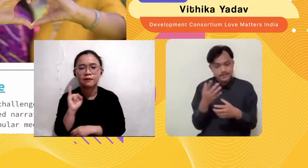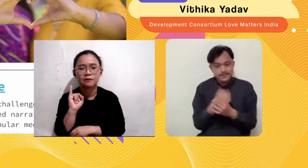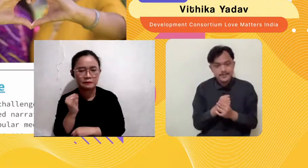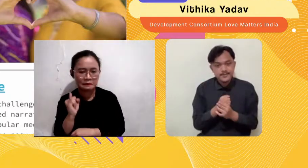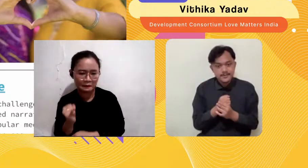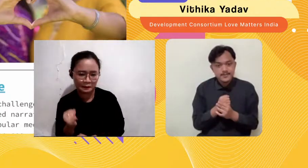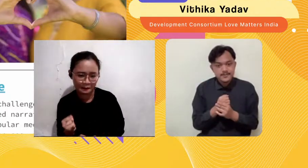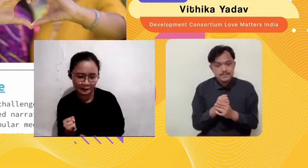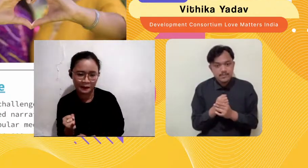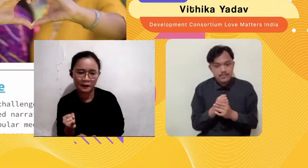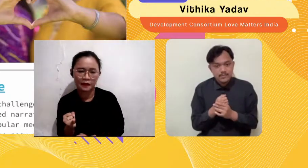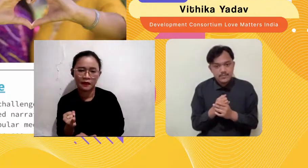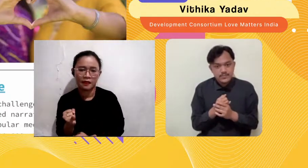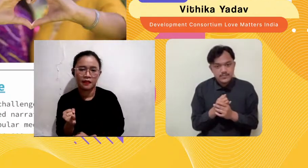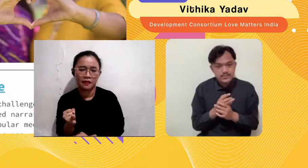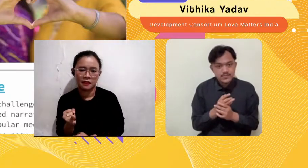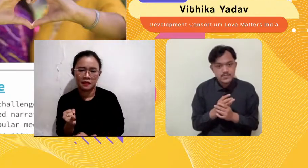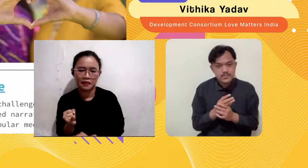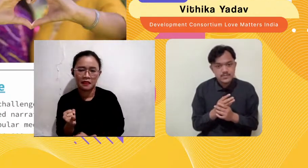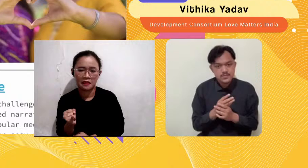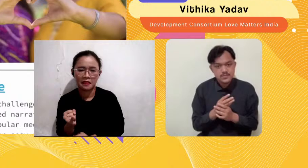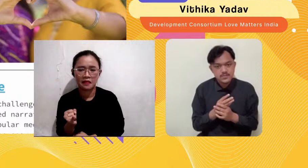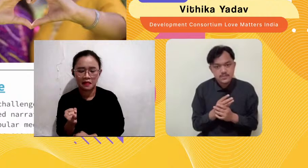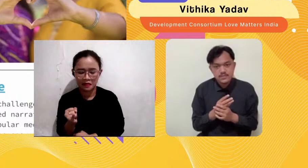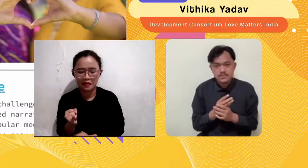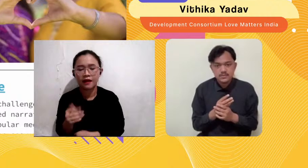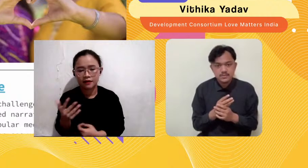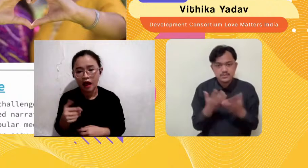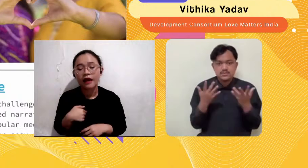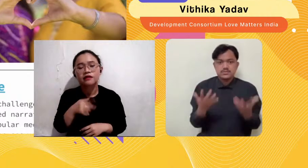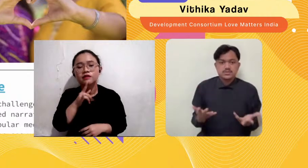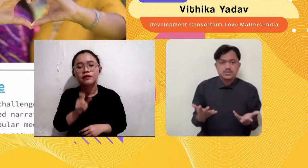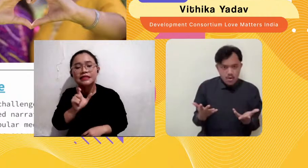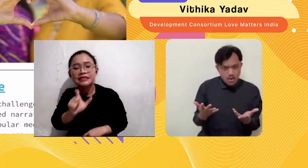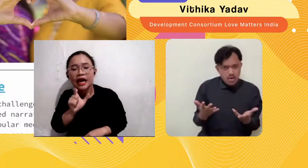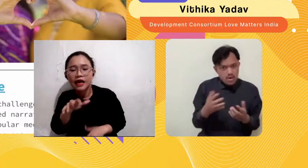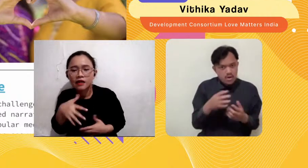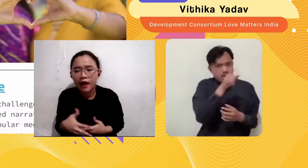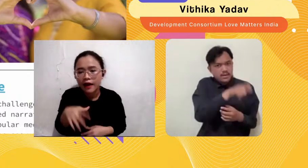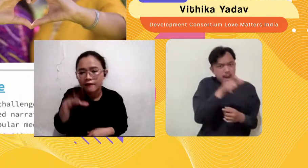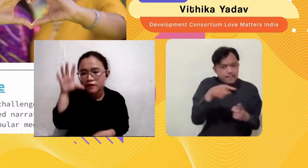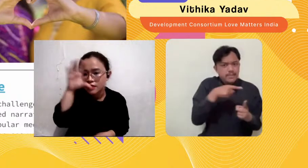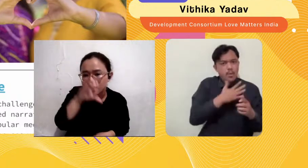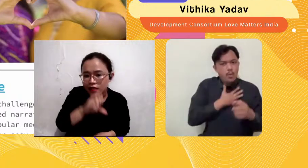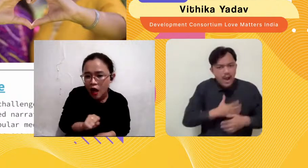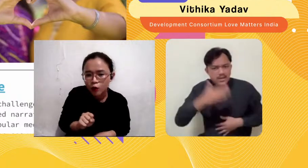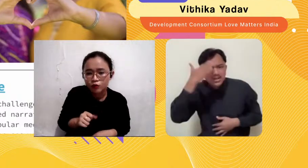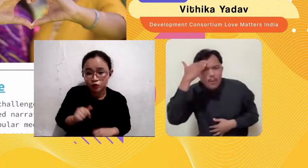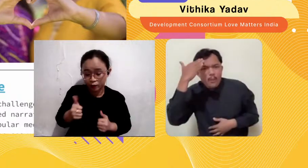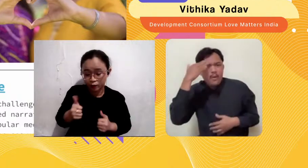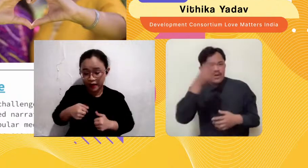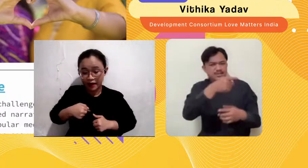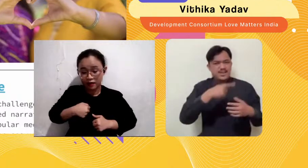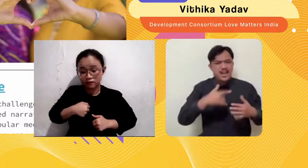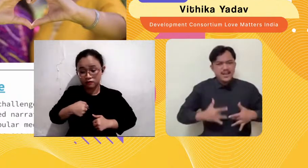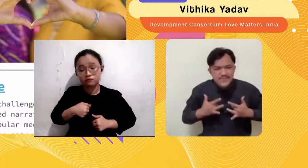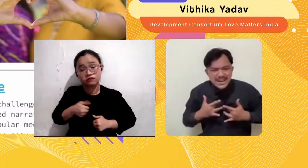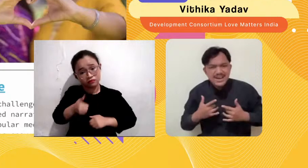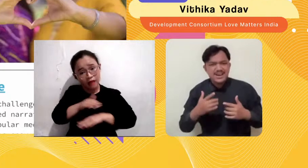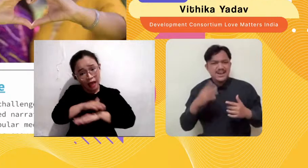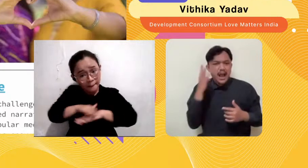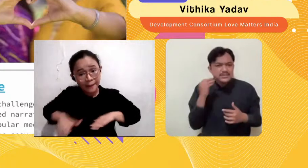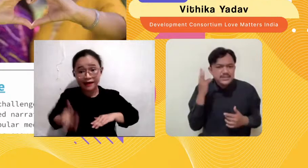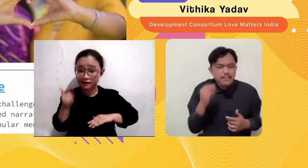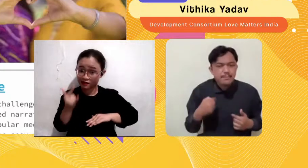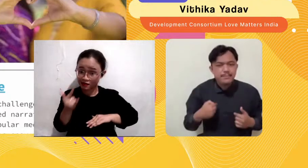in online spaces, and how to navigate safety when you're dating and when you are in relationships